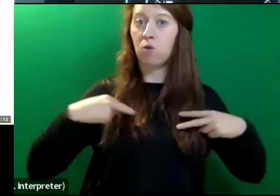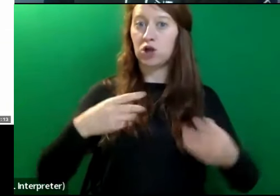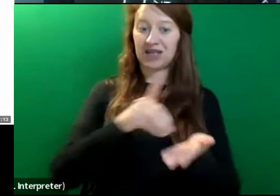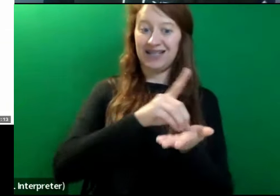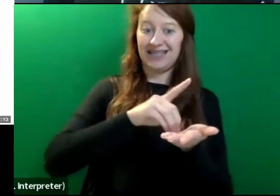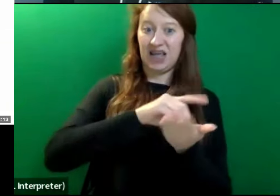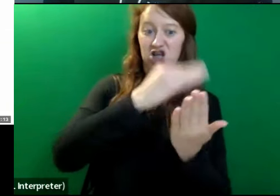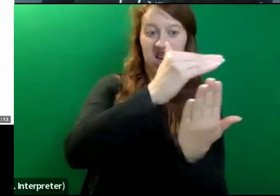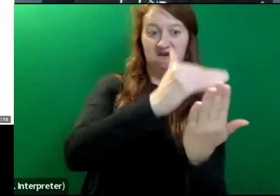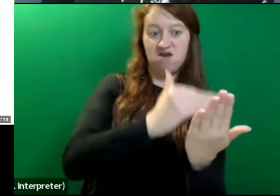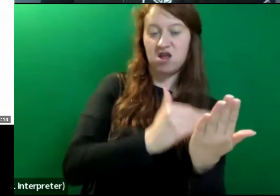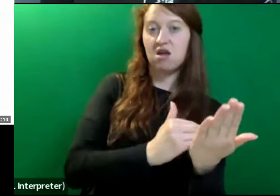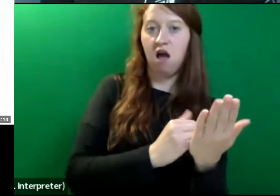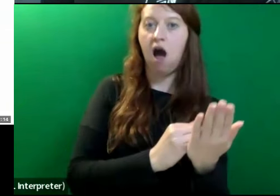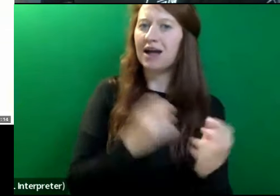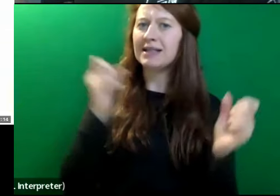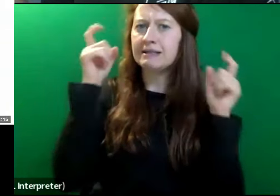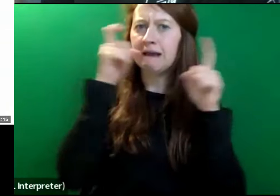So all of these different